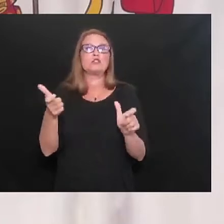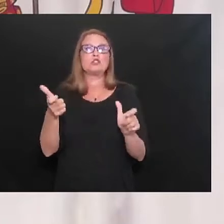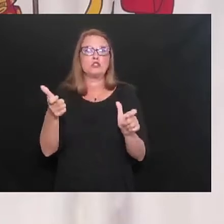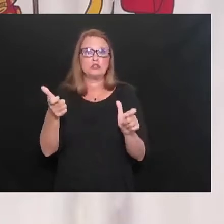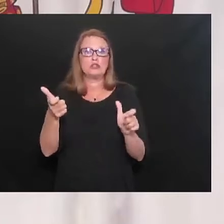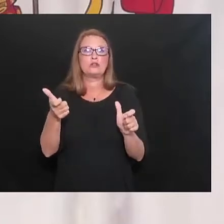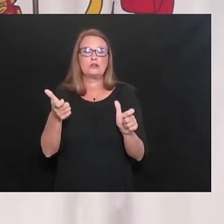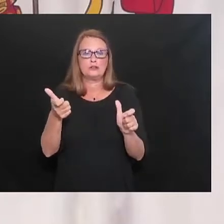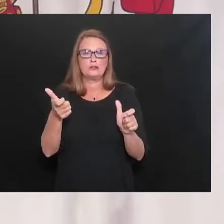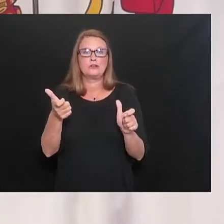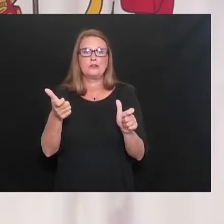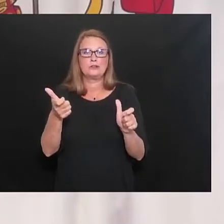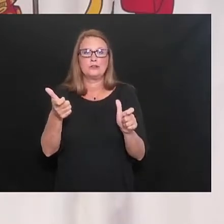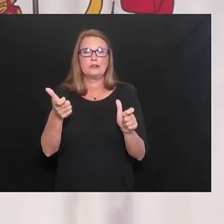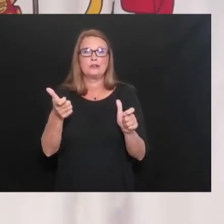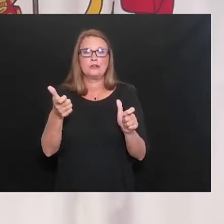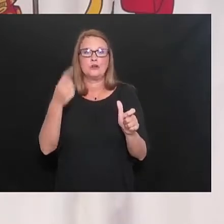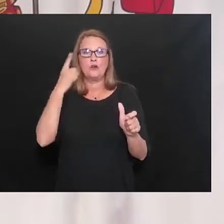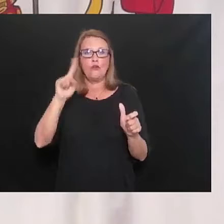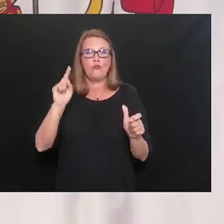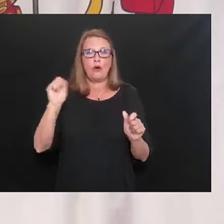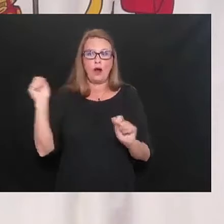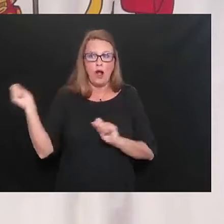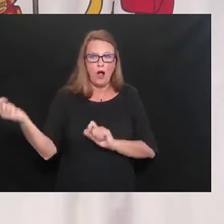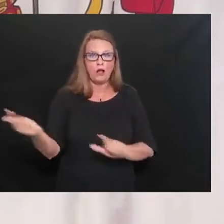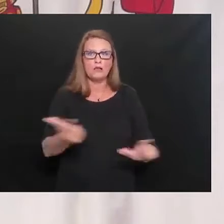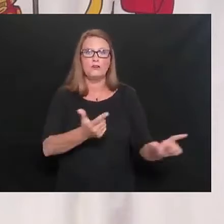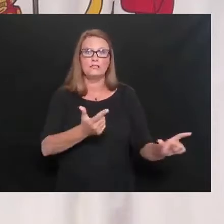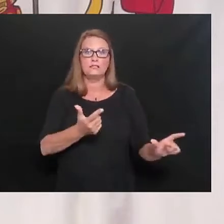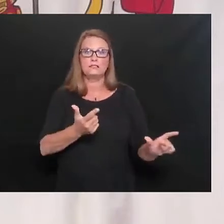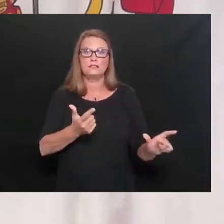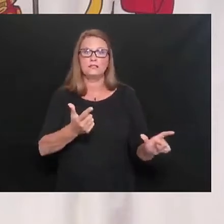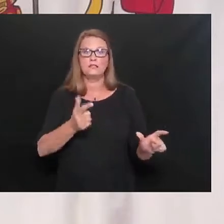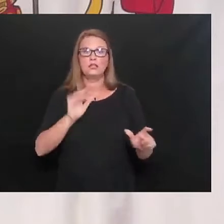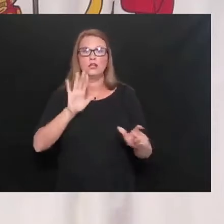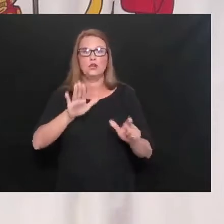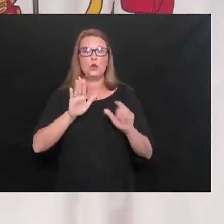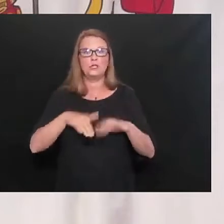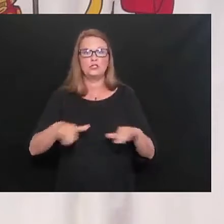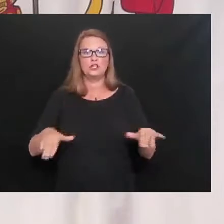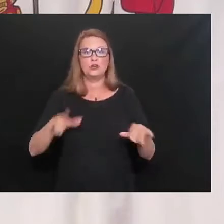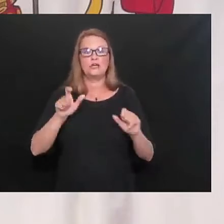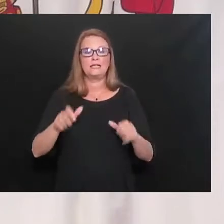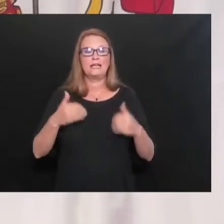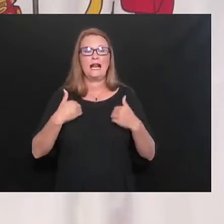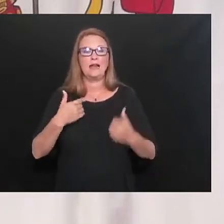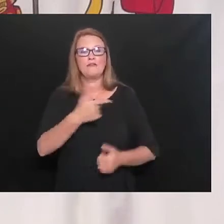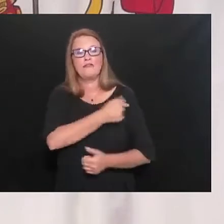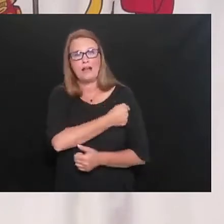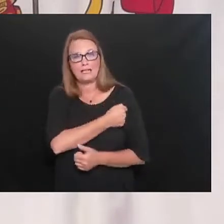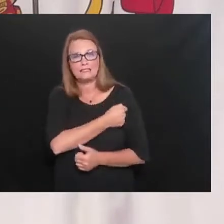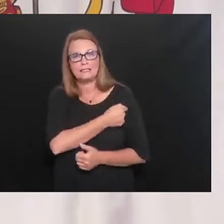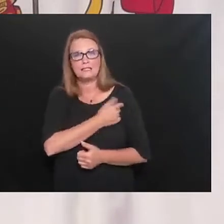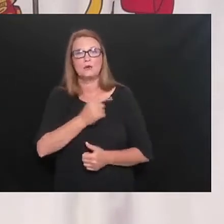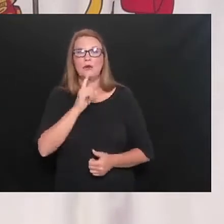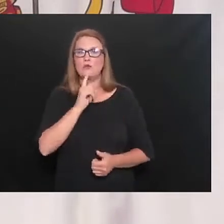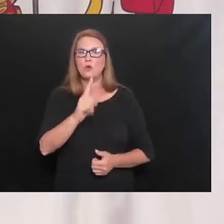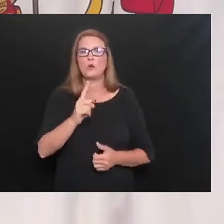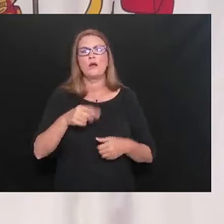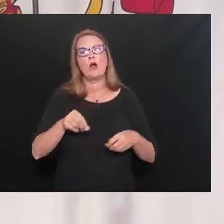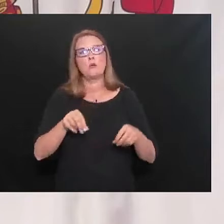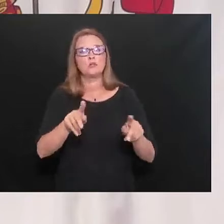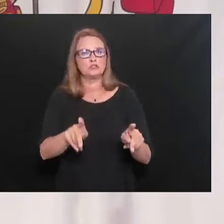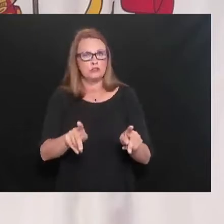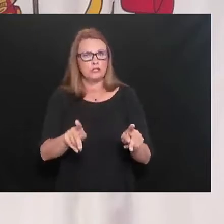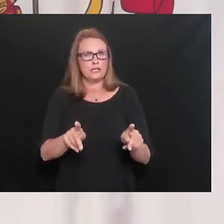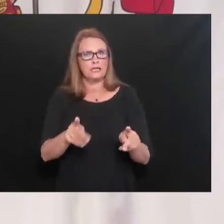so absolutely, for all of us, get your kids vaccinated while we got a real chance to do it, and we'll